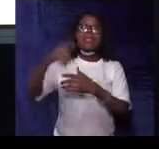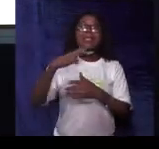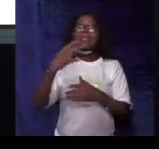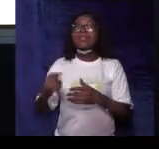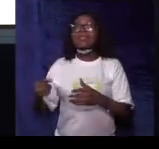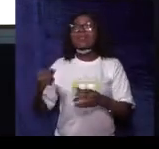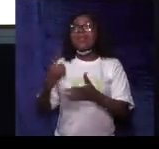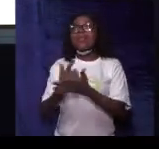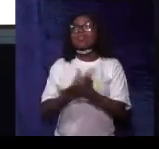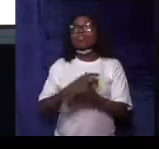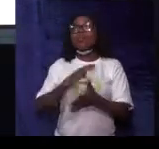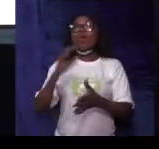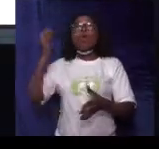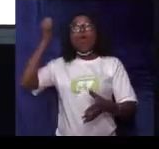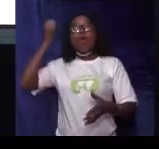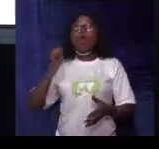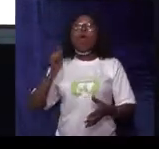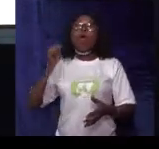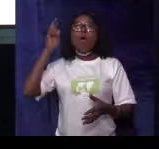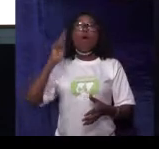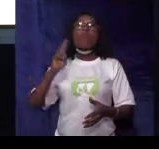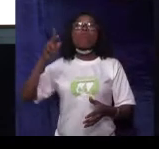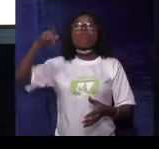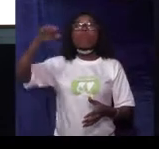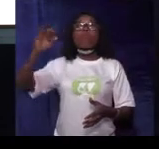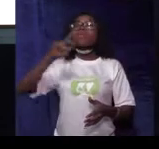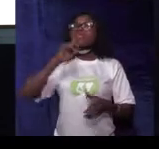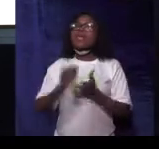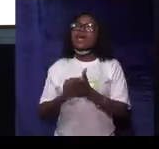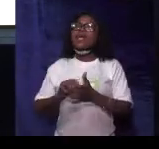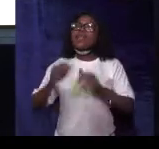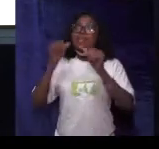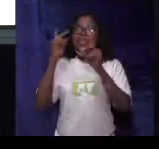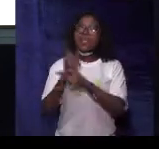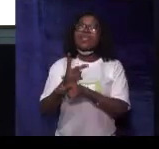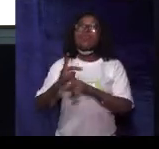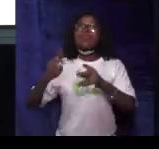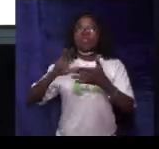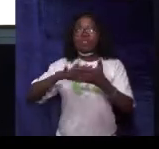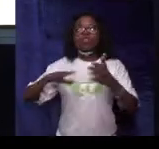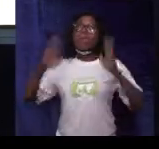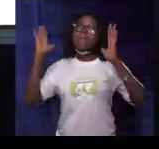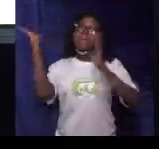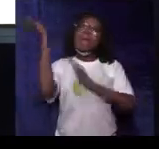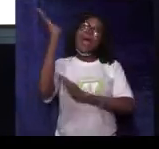next lesson. Uncle Popo says, keep on studying. Bye.